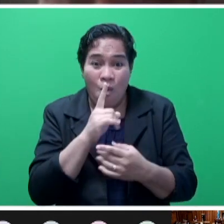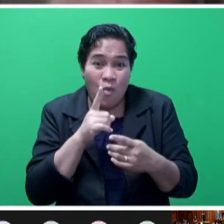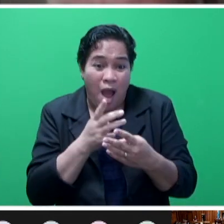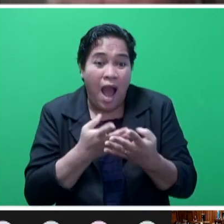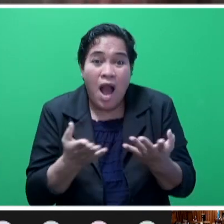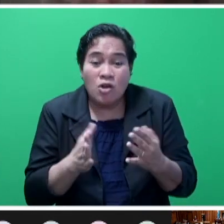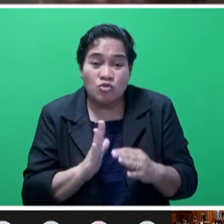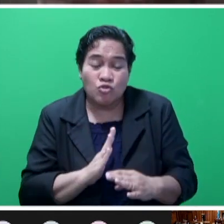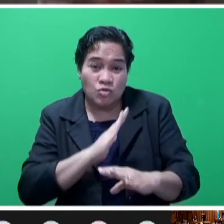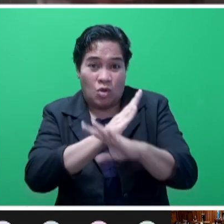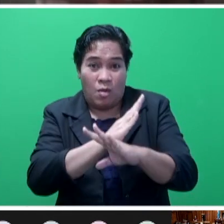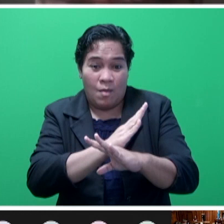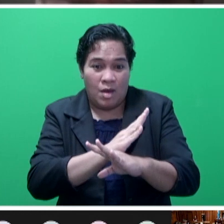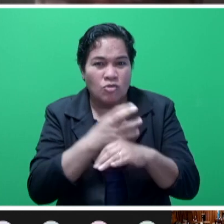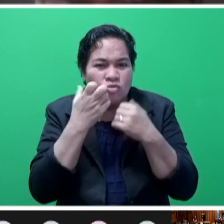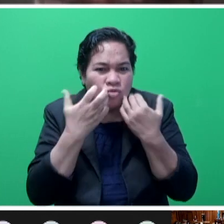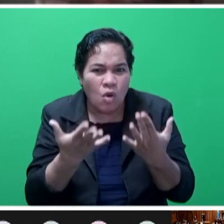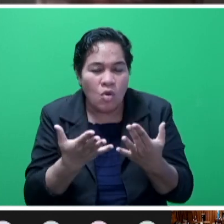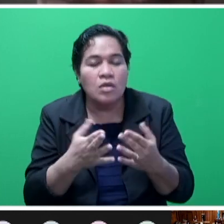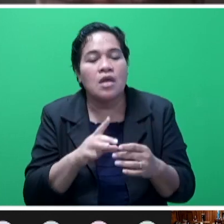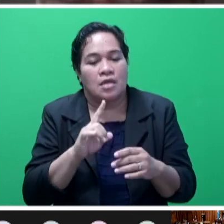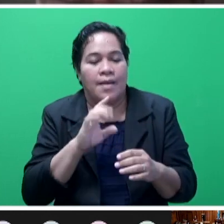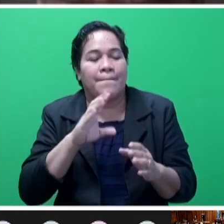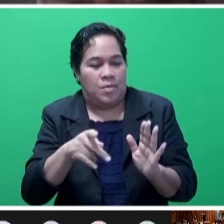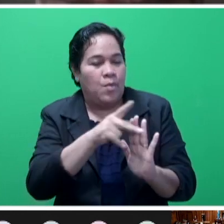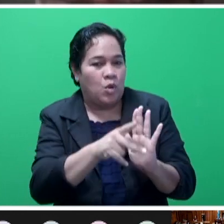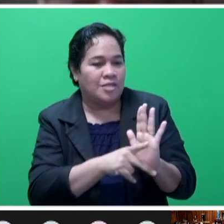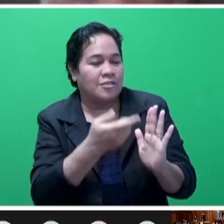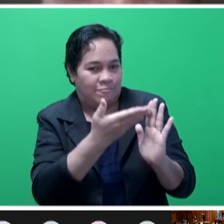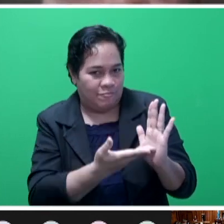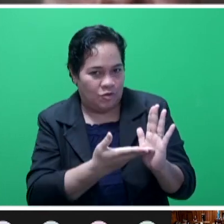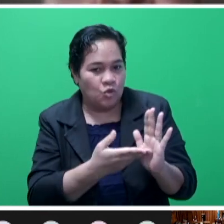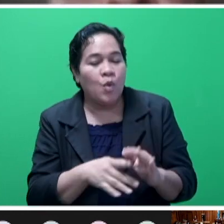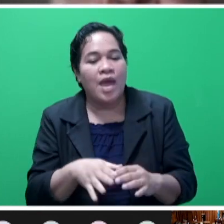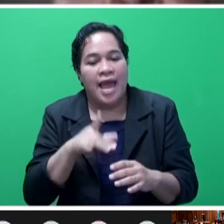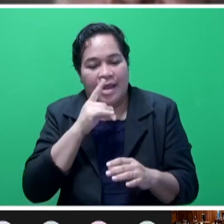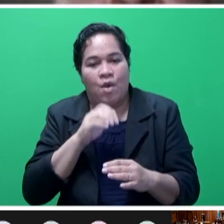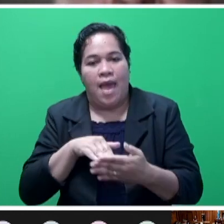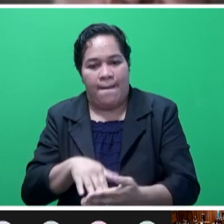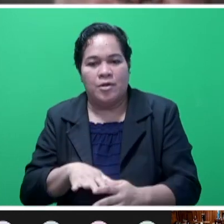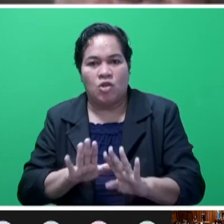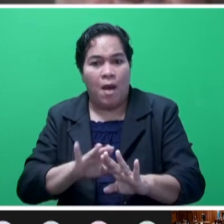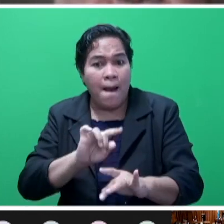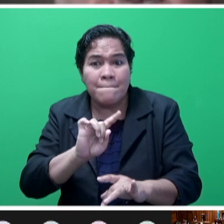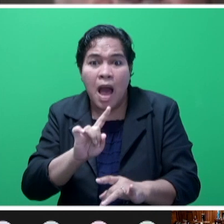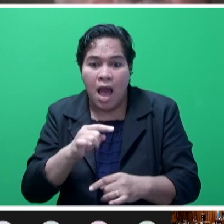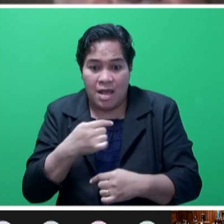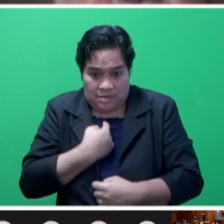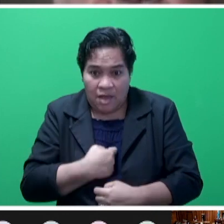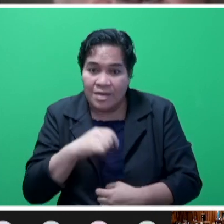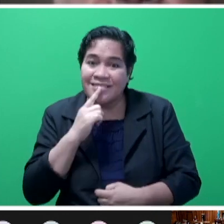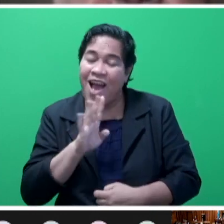from displaying such behavior is having these policies that act as a deterrent. But we cannot assure that